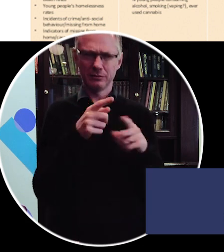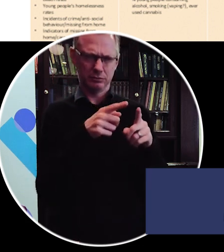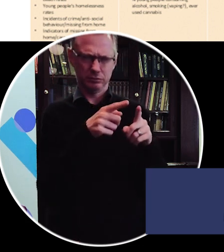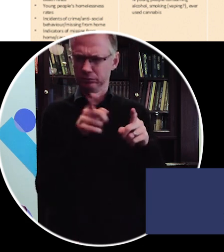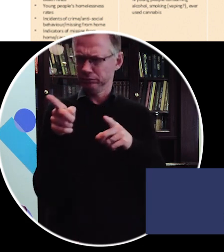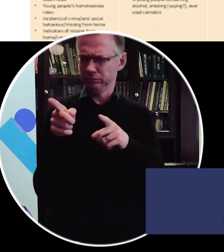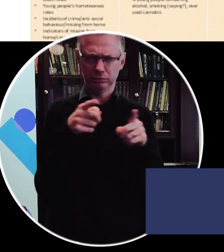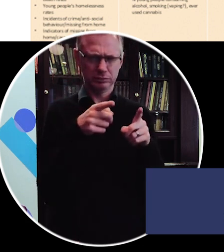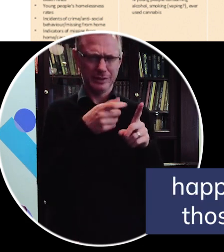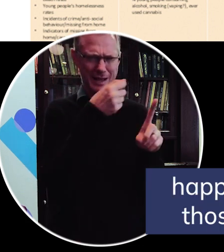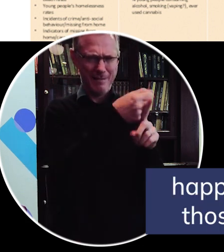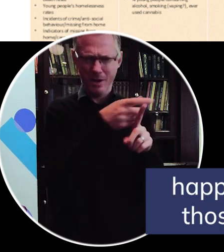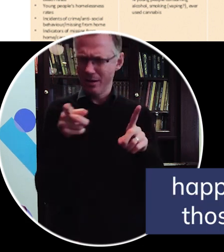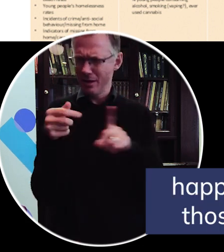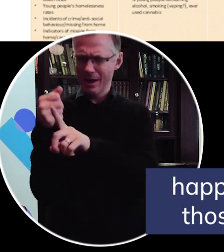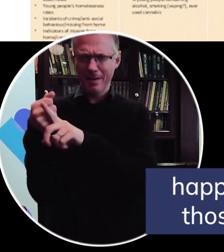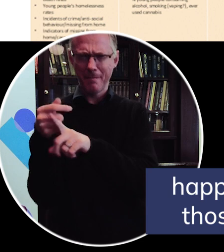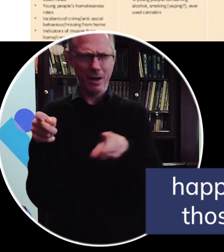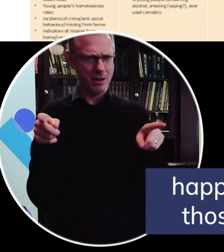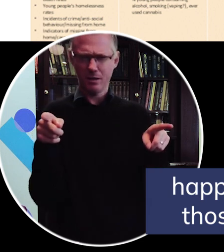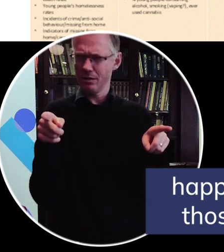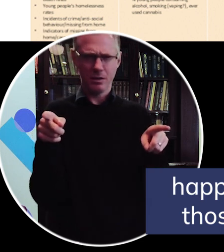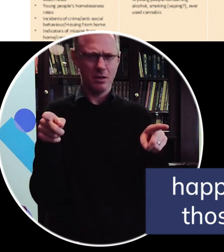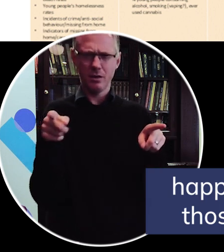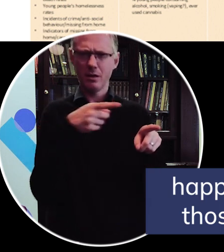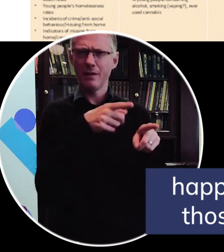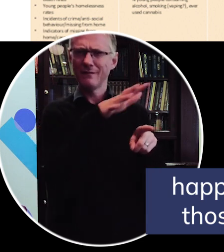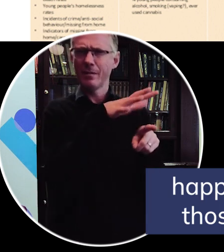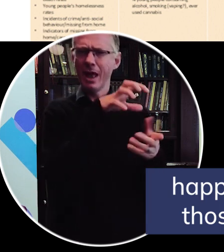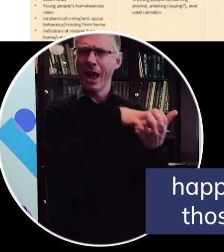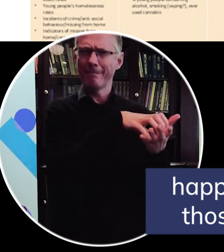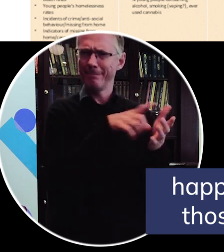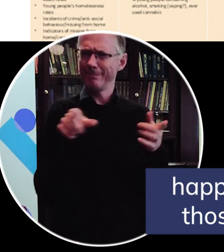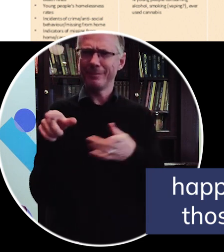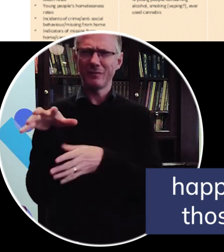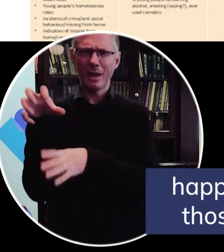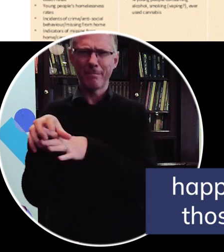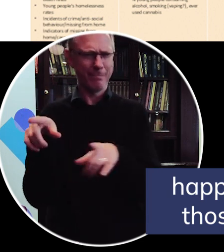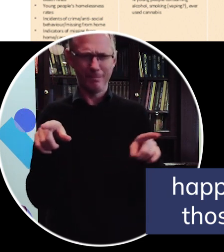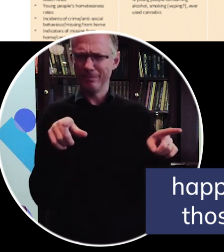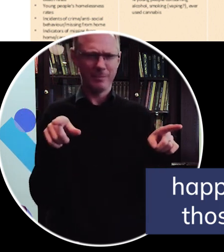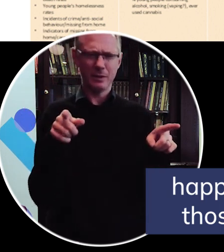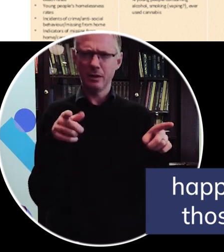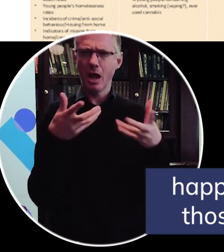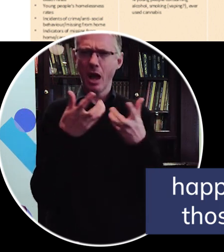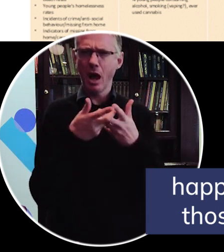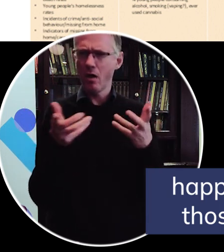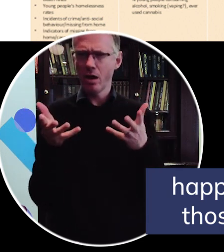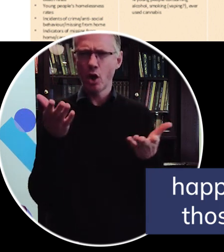compare impact and what's happening for those accessing family hub services and those who aren't, but that's all part of this